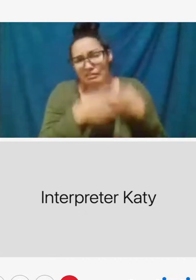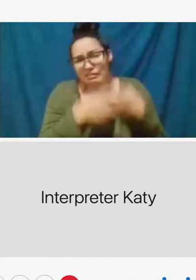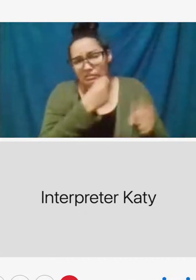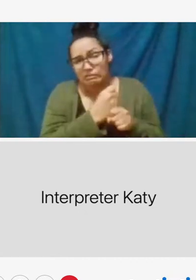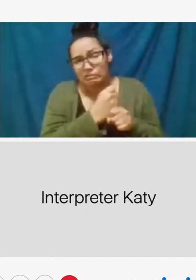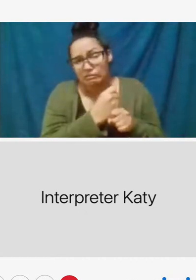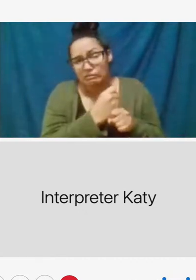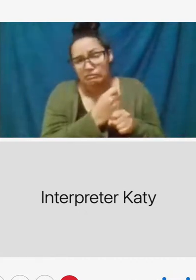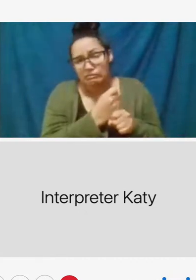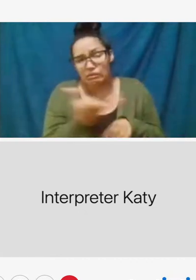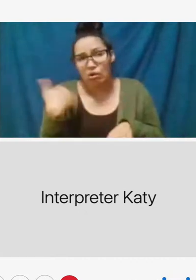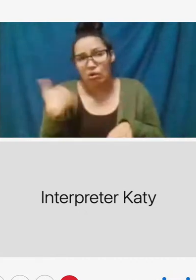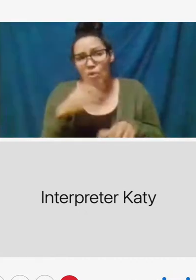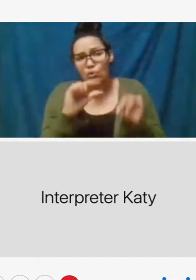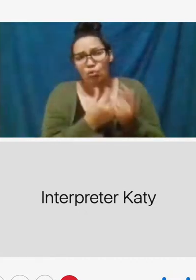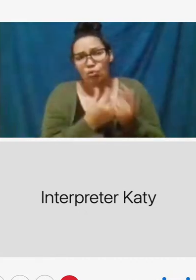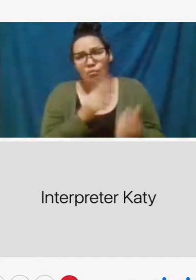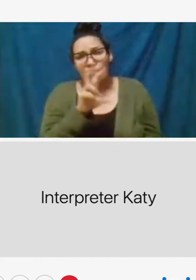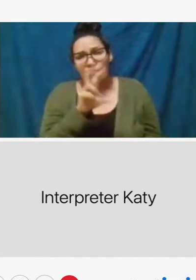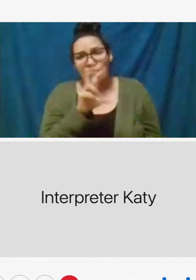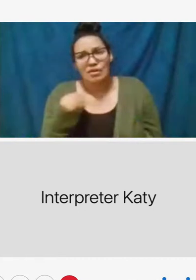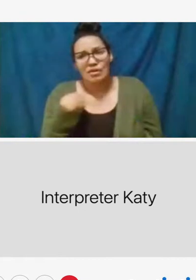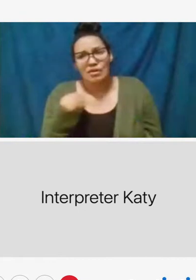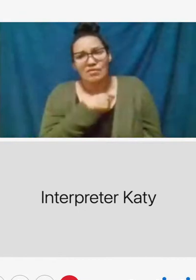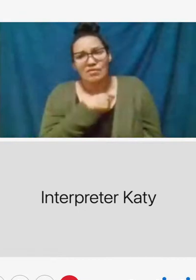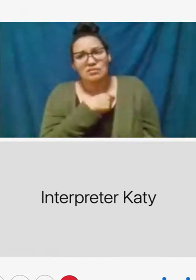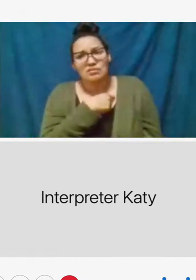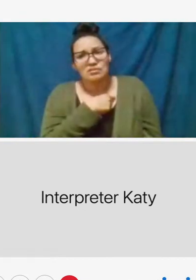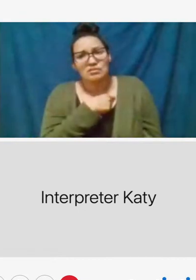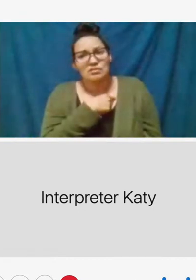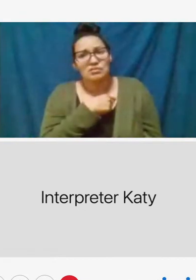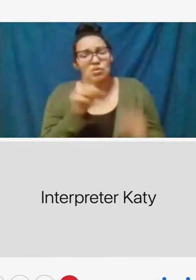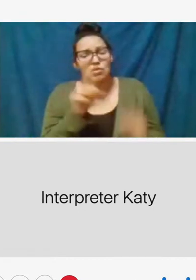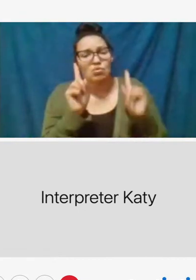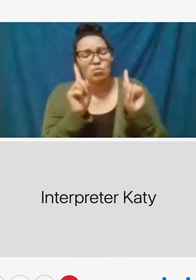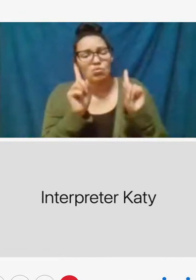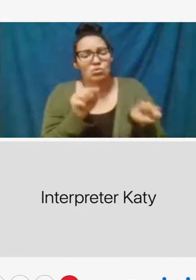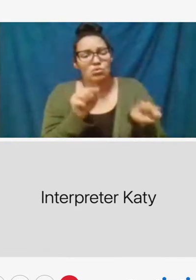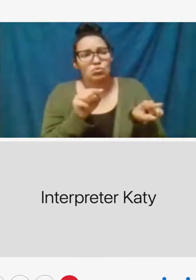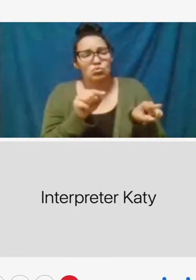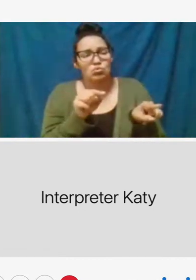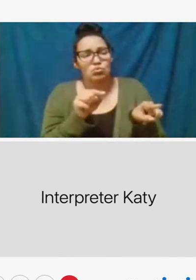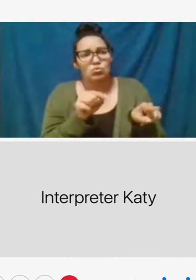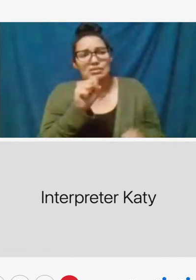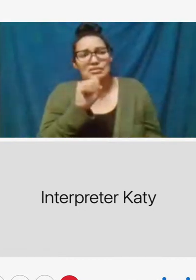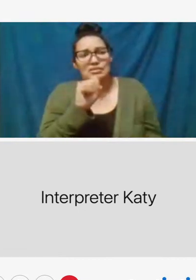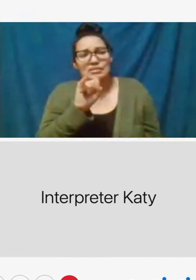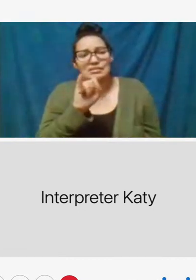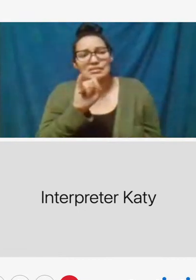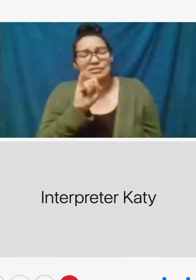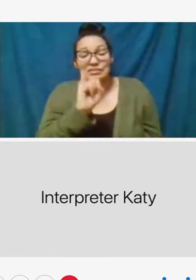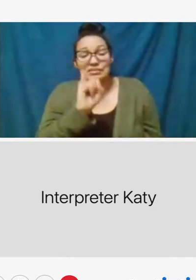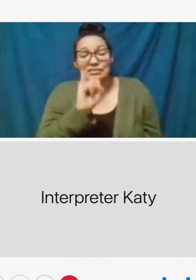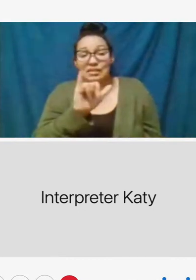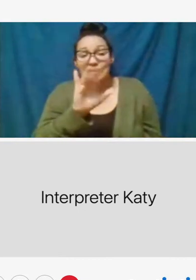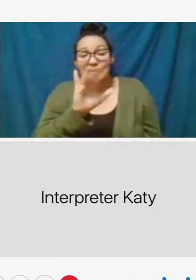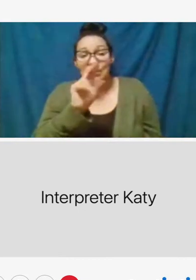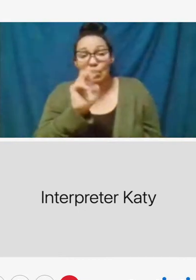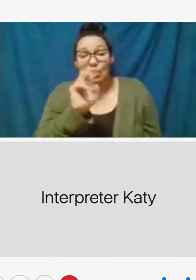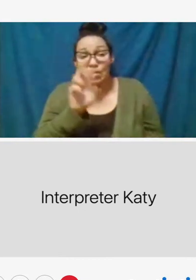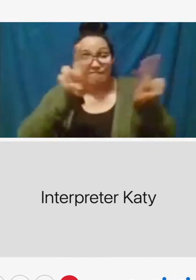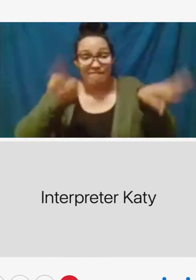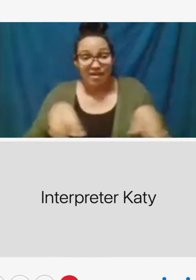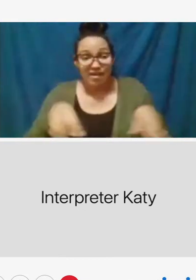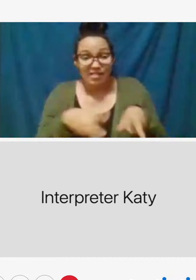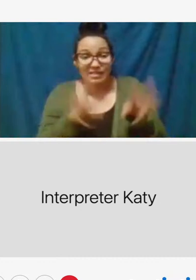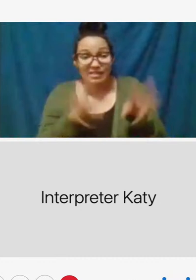up to uh Silicone Valley and stayed in some really dicey